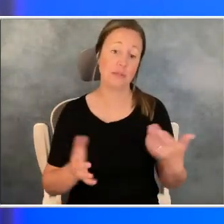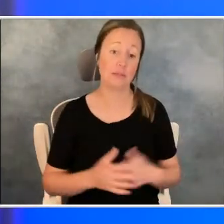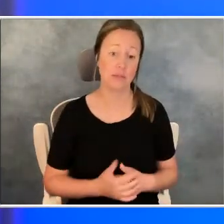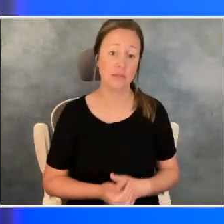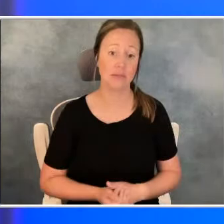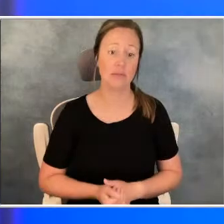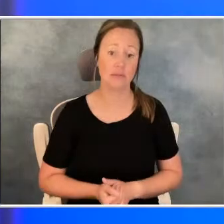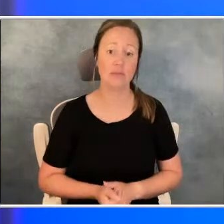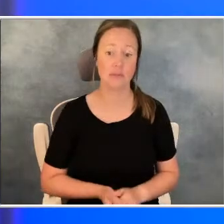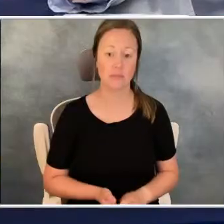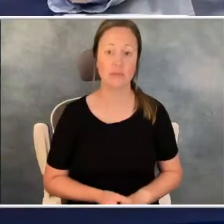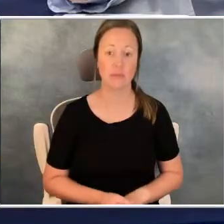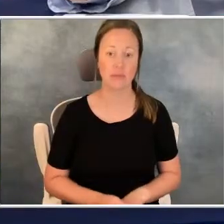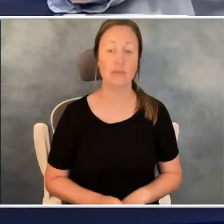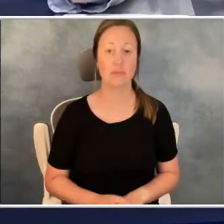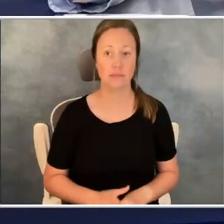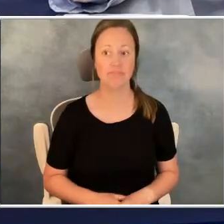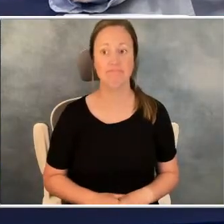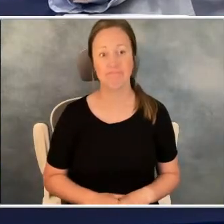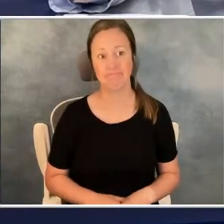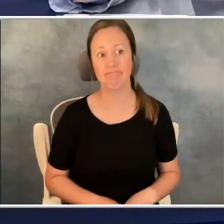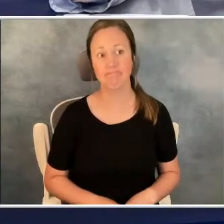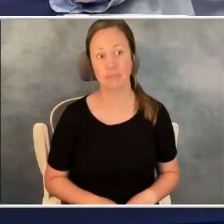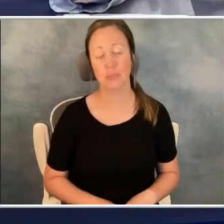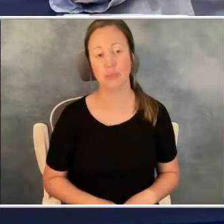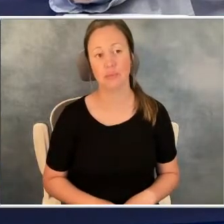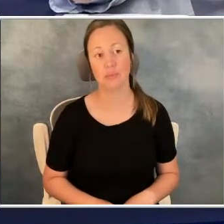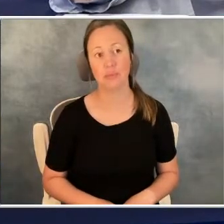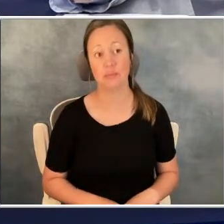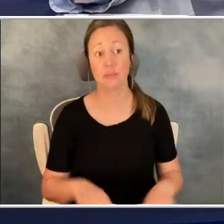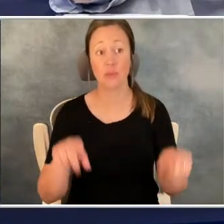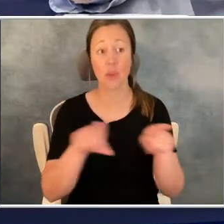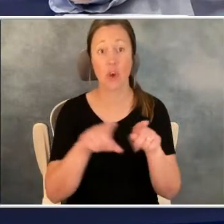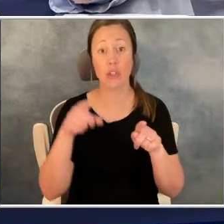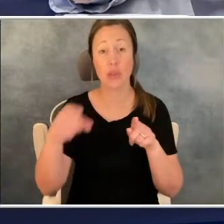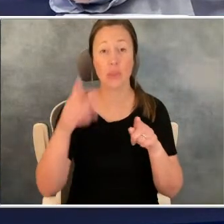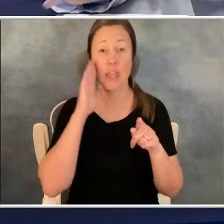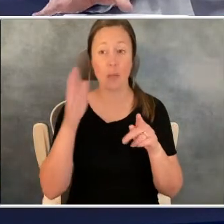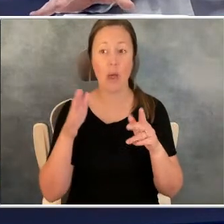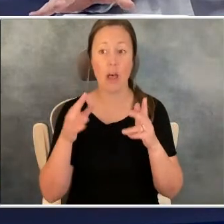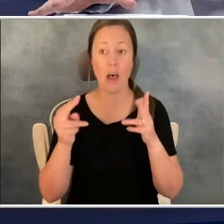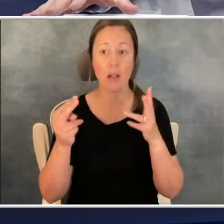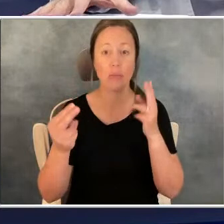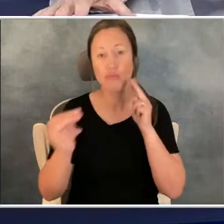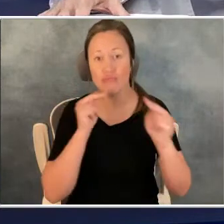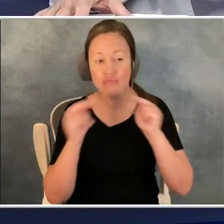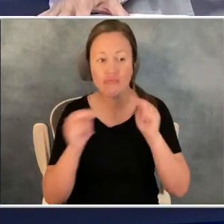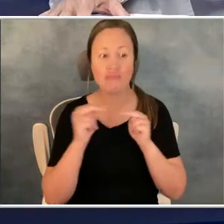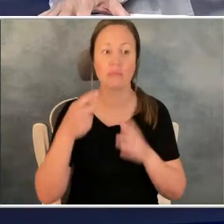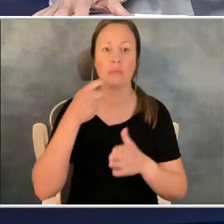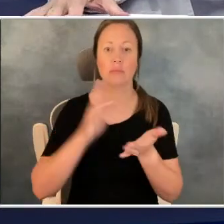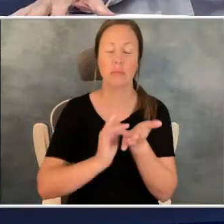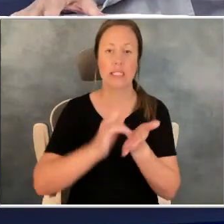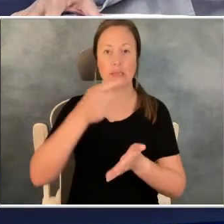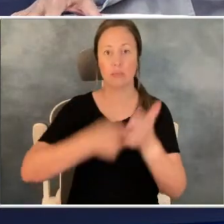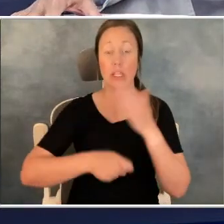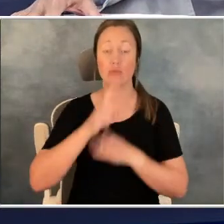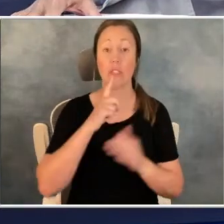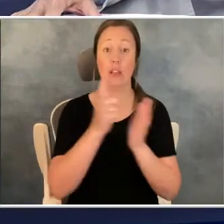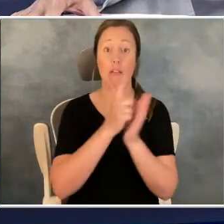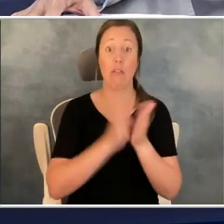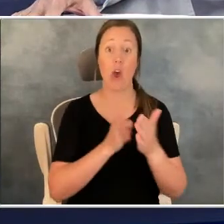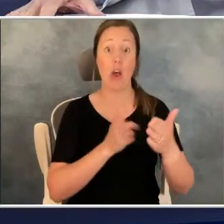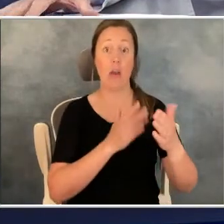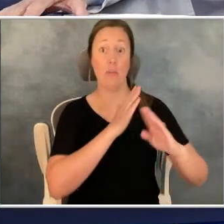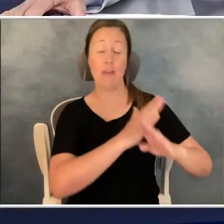Other governments, not only do they regulate, they bargain drug prices. That's right. And there's been legislation that prevented Medicare from doing that in the